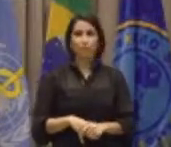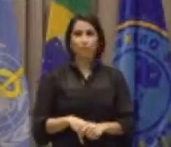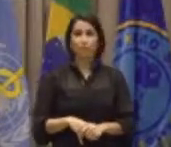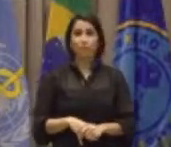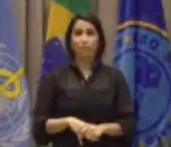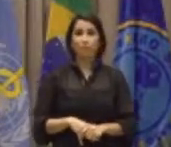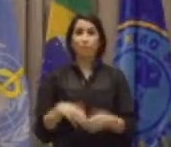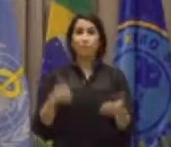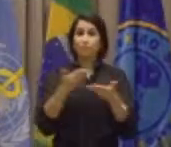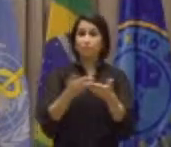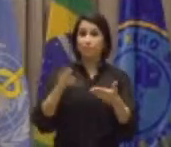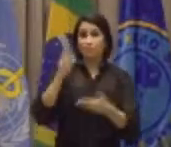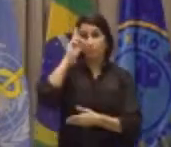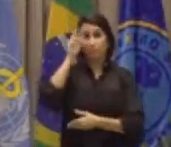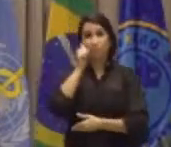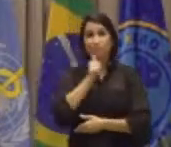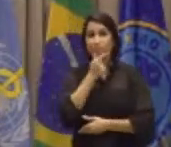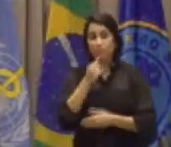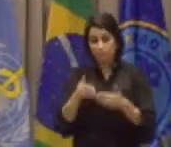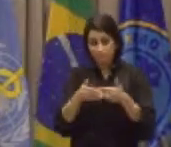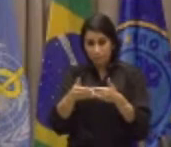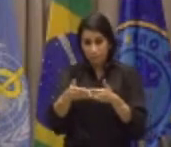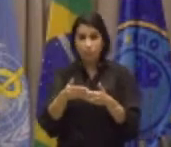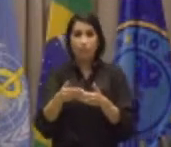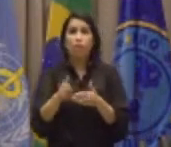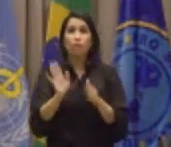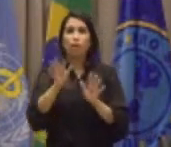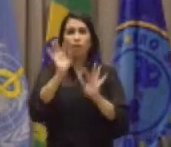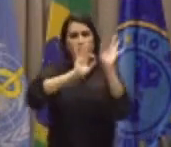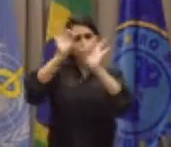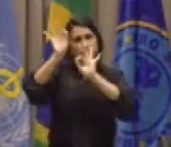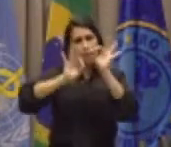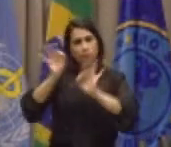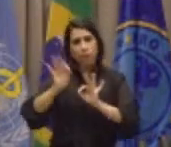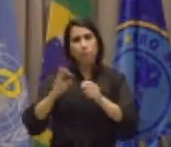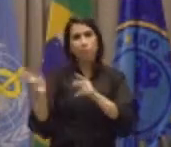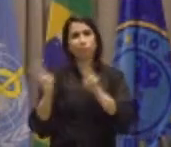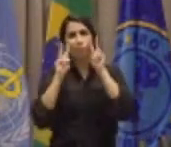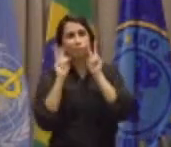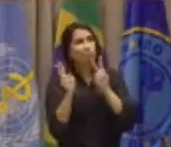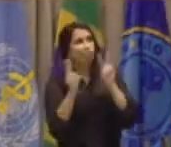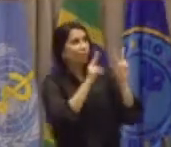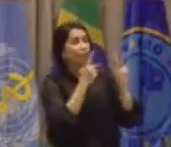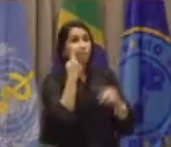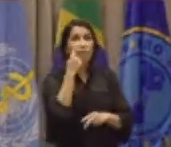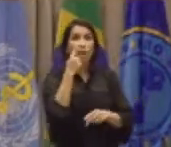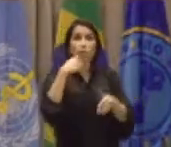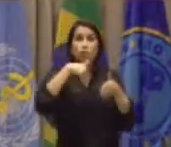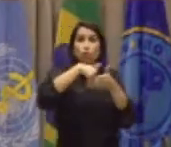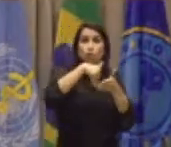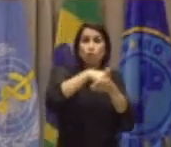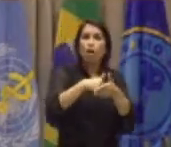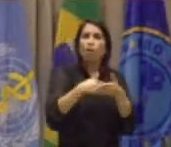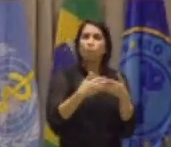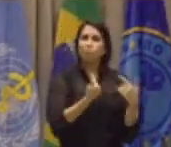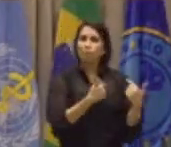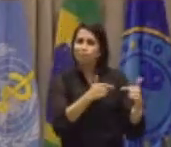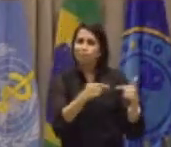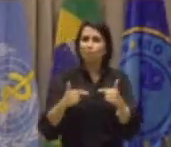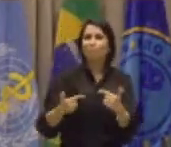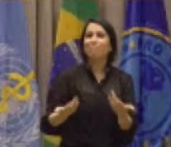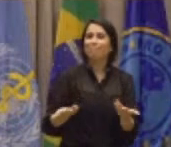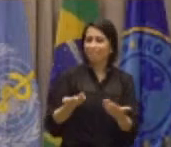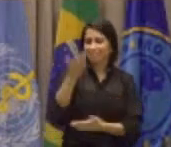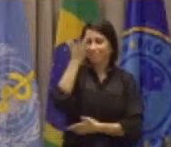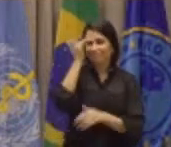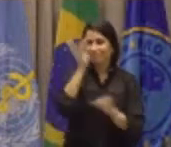Thank you. So in the next minutes, there will be uh, infrastructure so